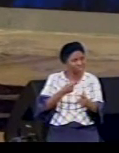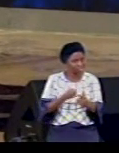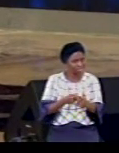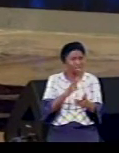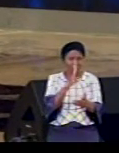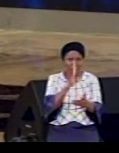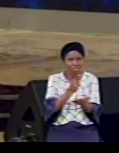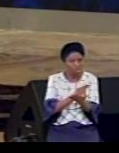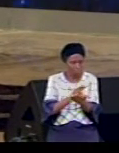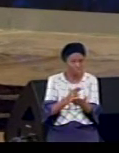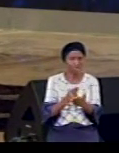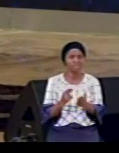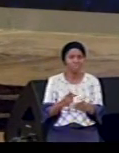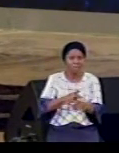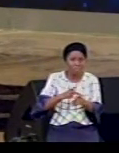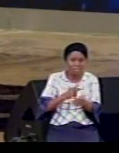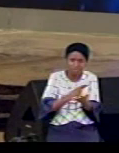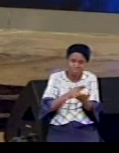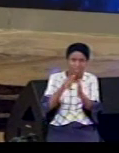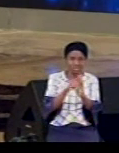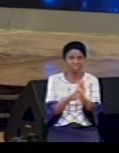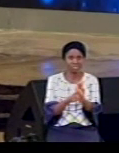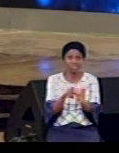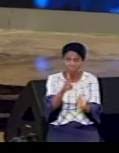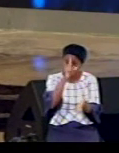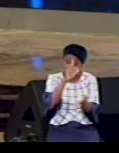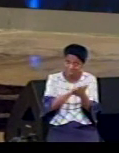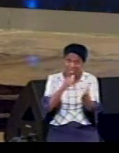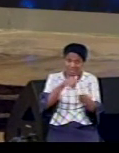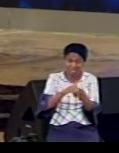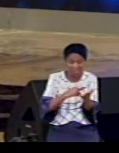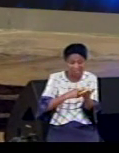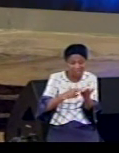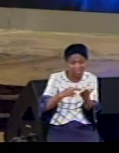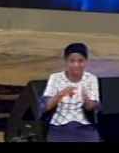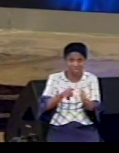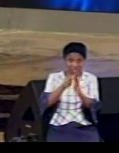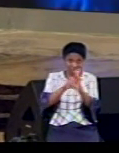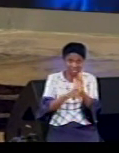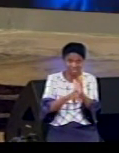You believe in righteousness, then be righteous.